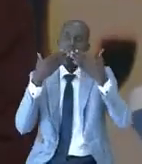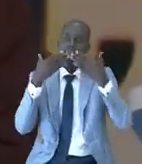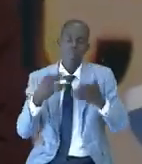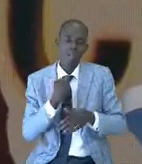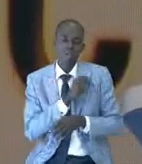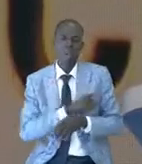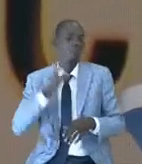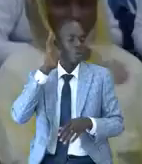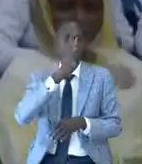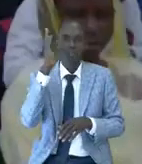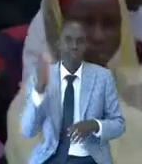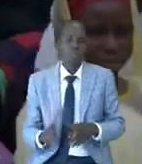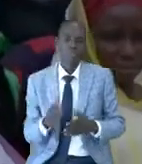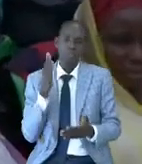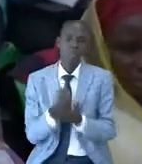your mouth.